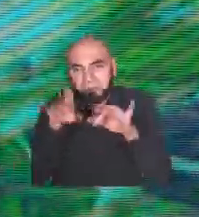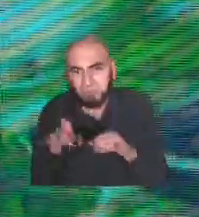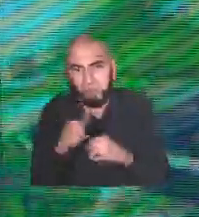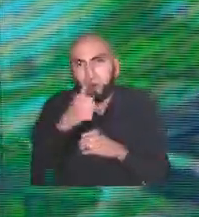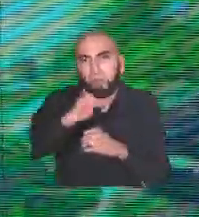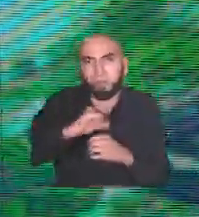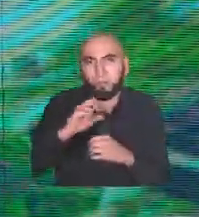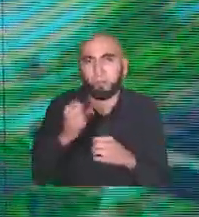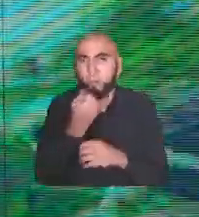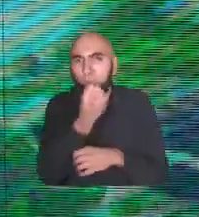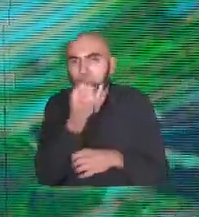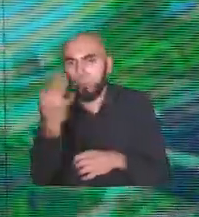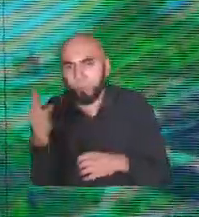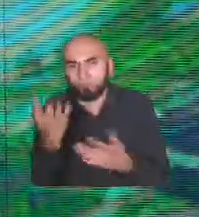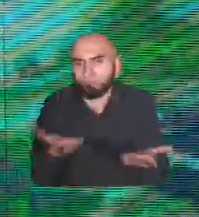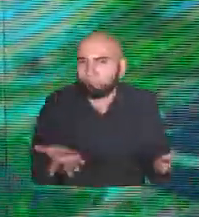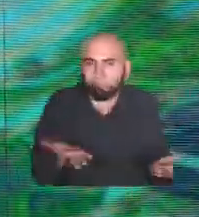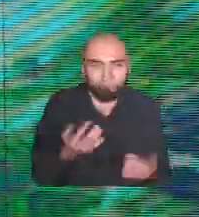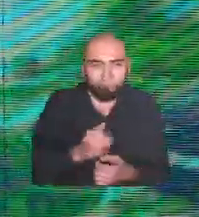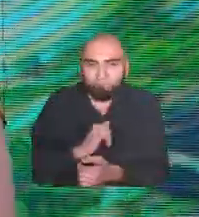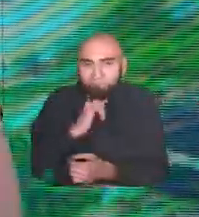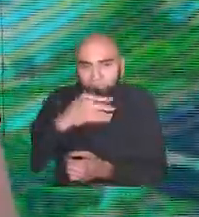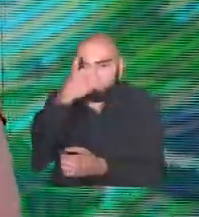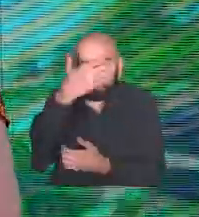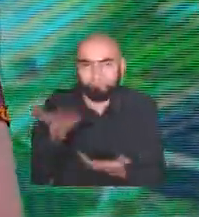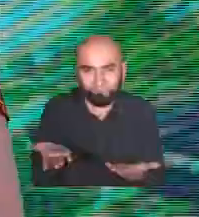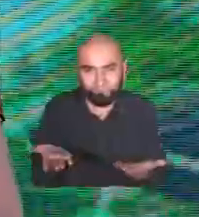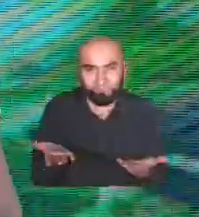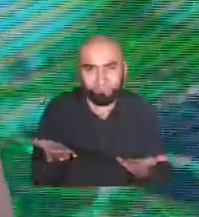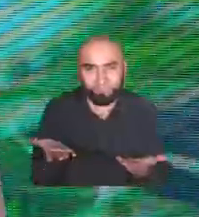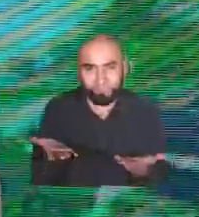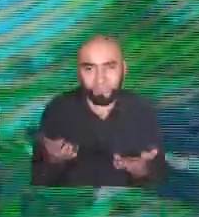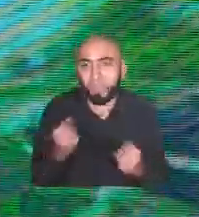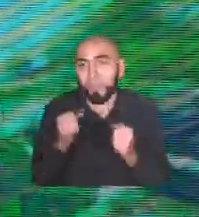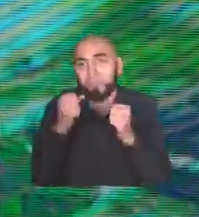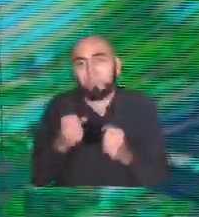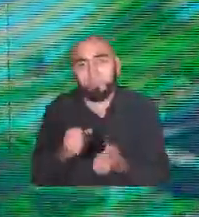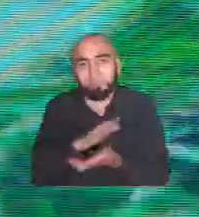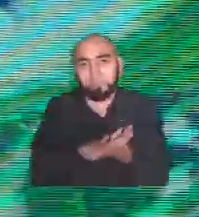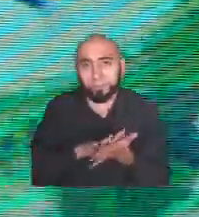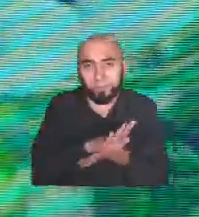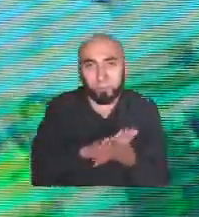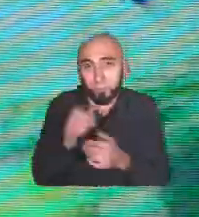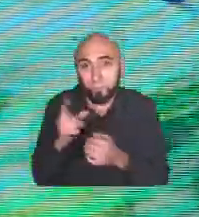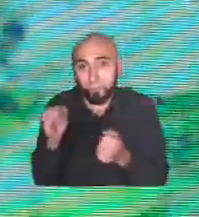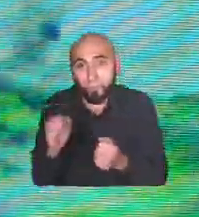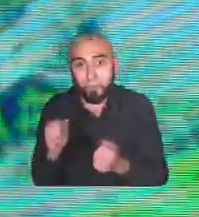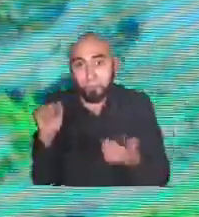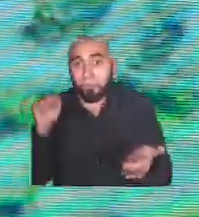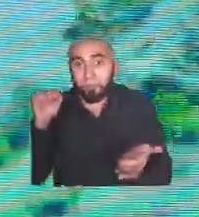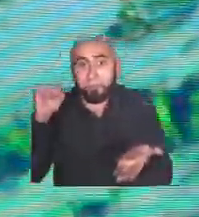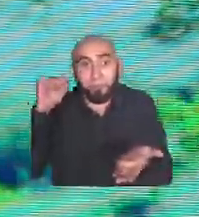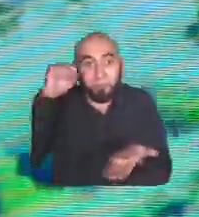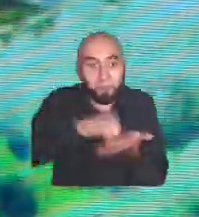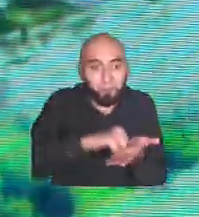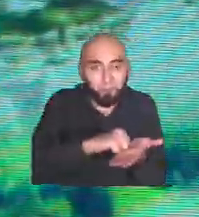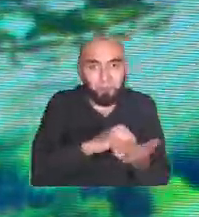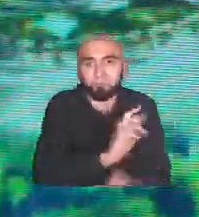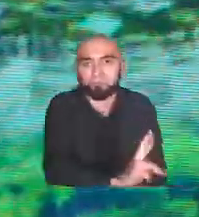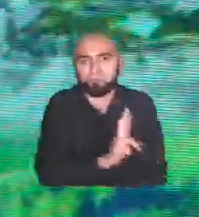support ticket in, maybe it could be responded to in 30 days. It could be life or death.